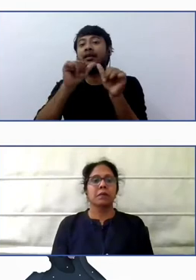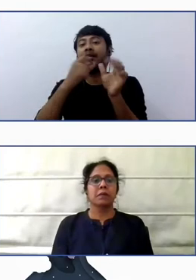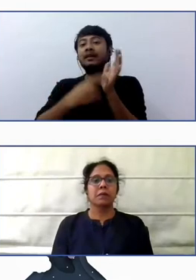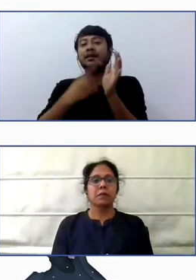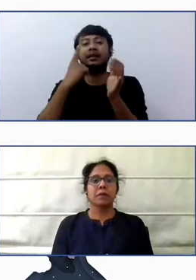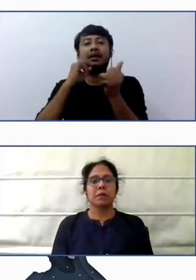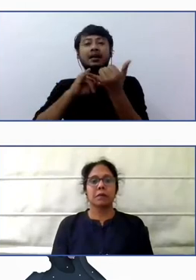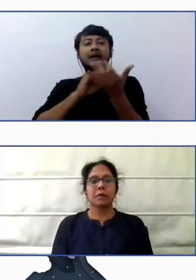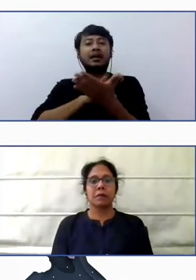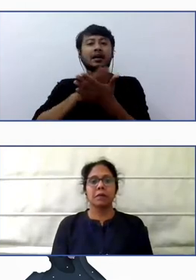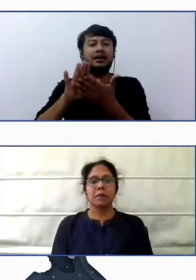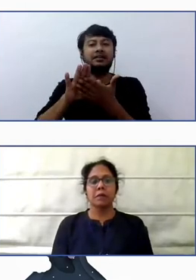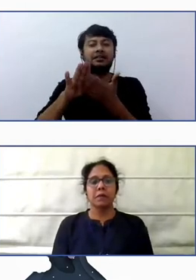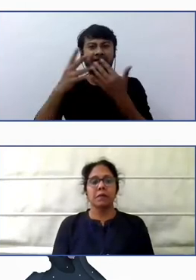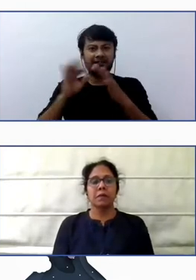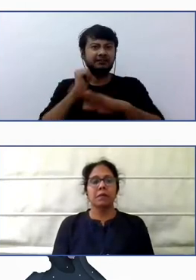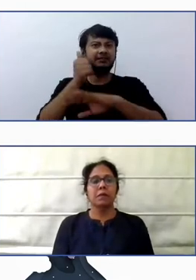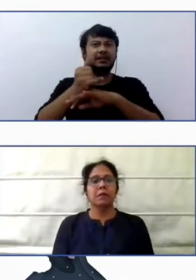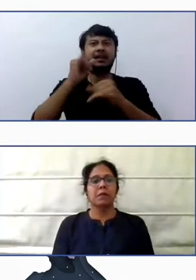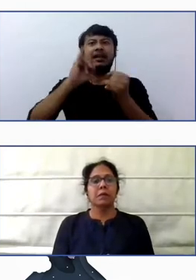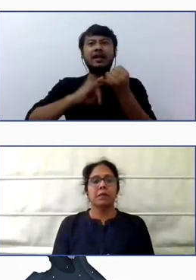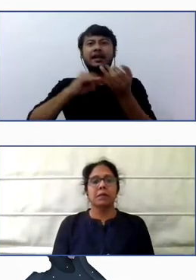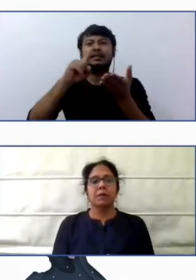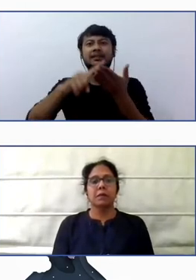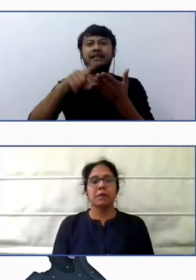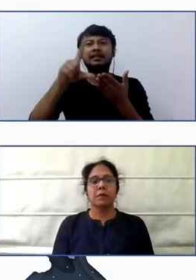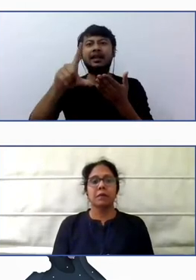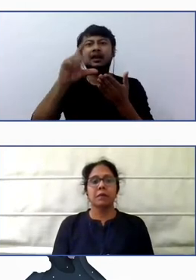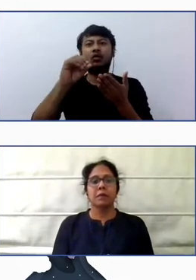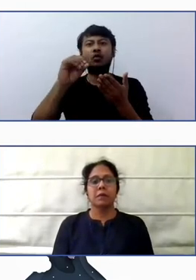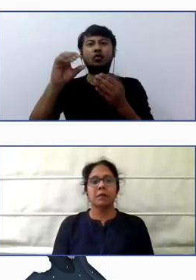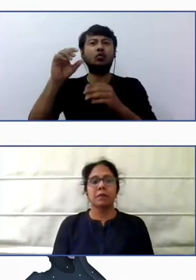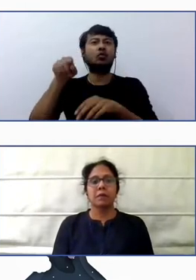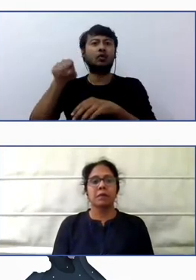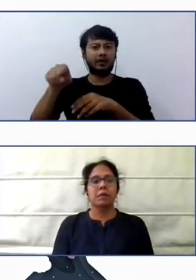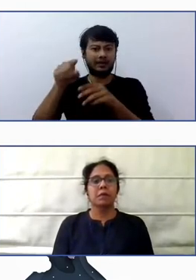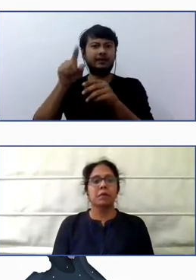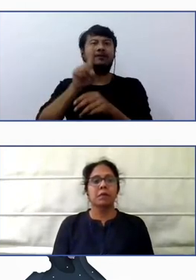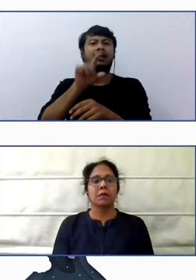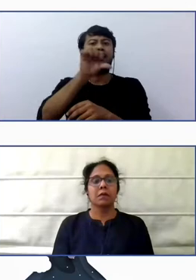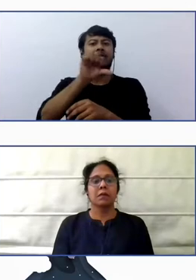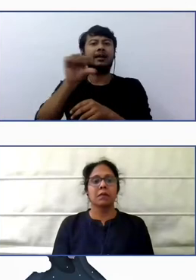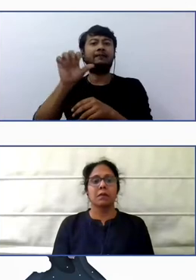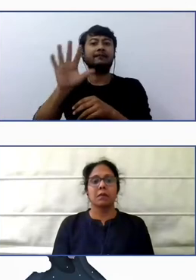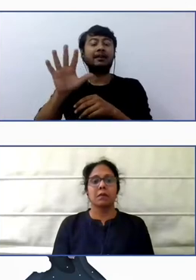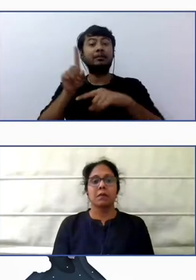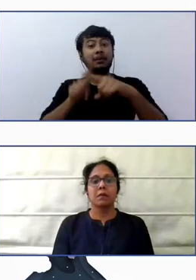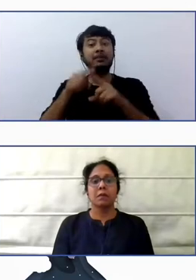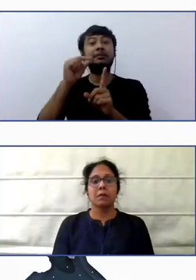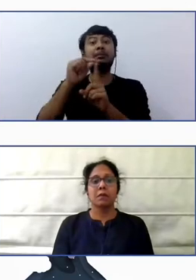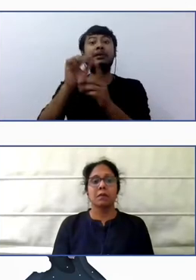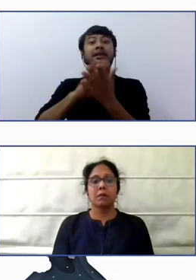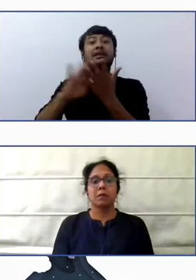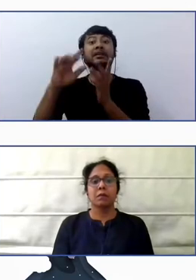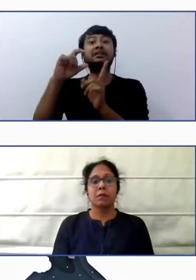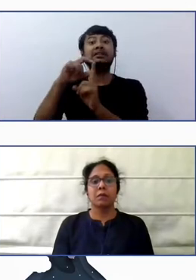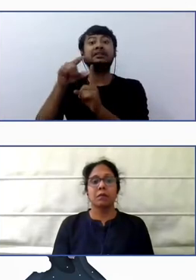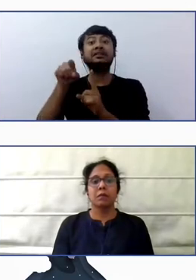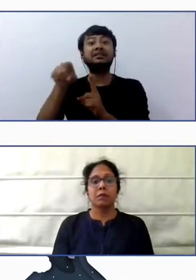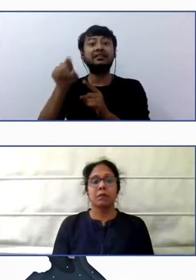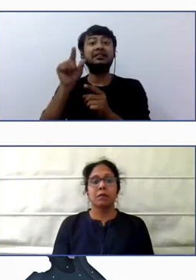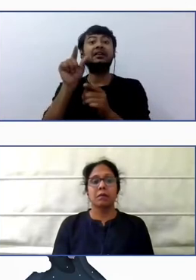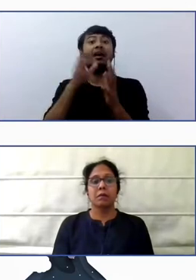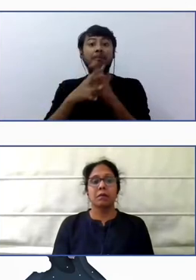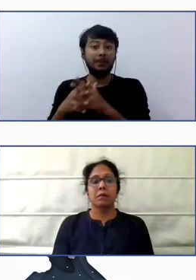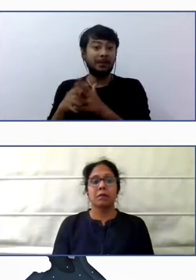Selco India in 1995 after holding a PhD in energy engineering from the University of Massachusetts